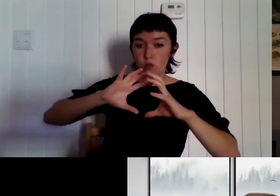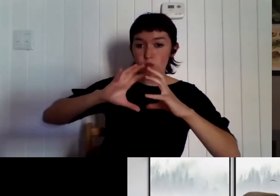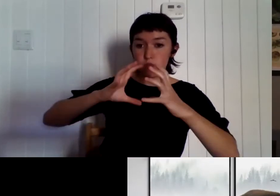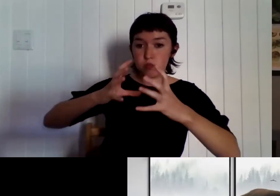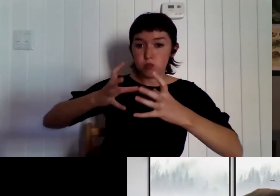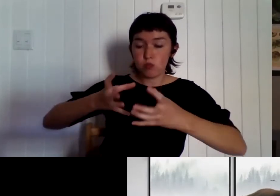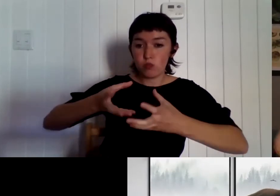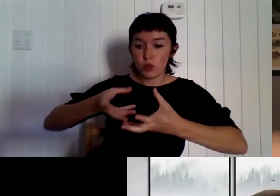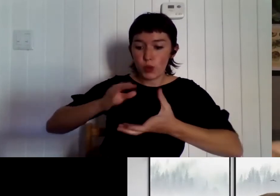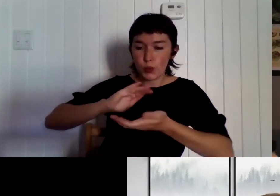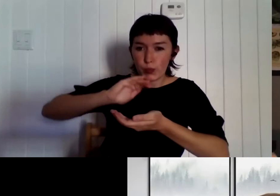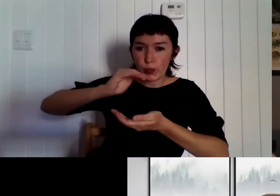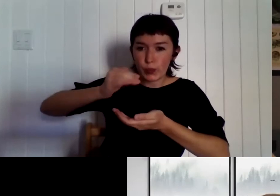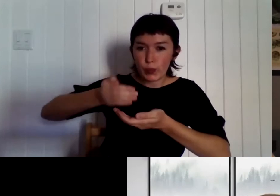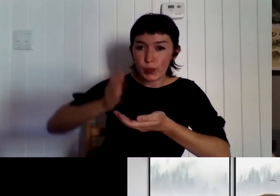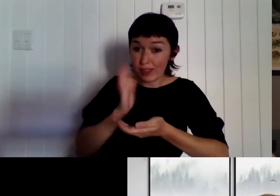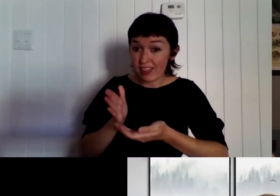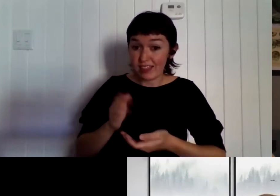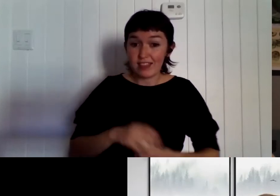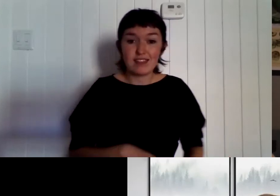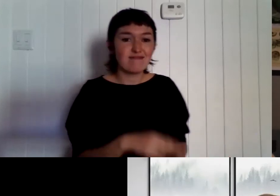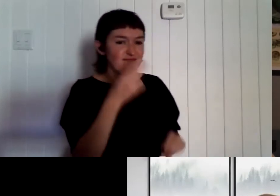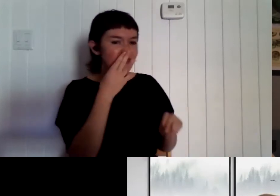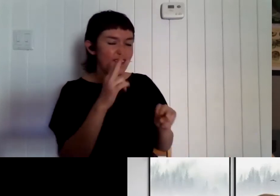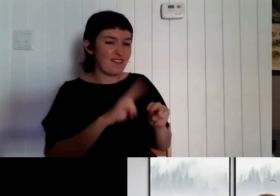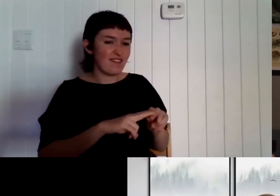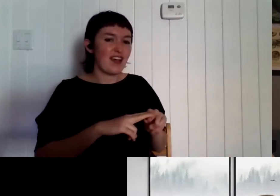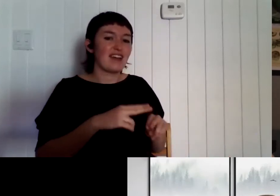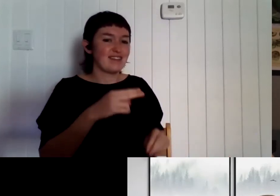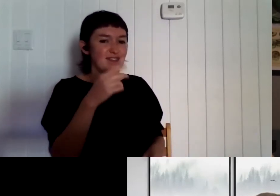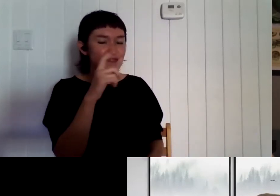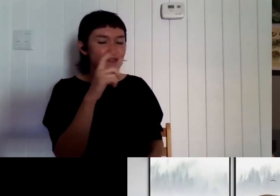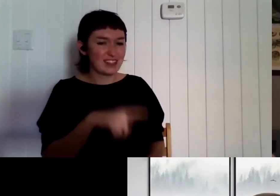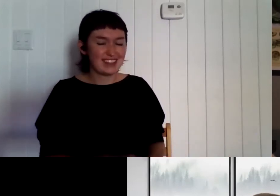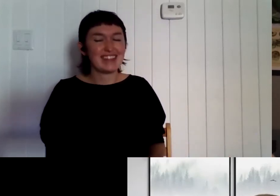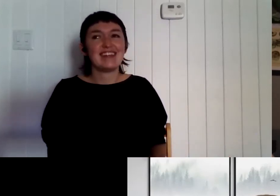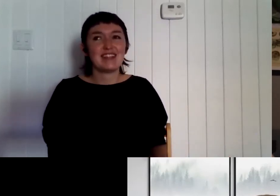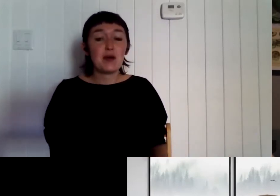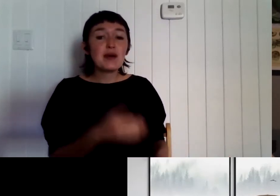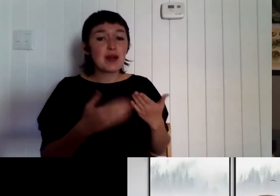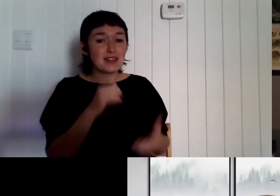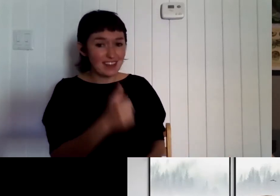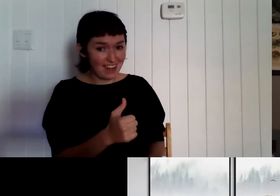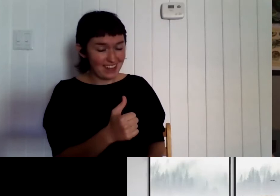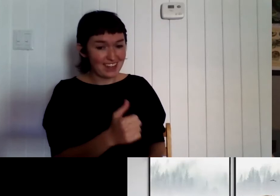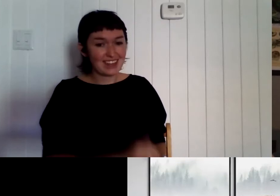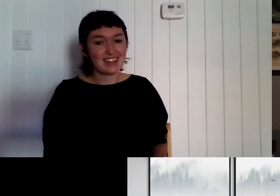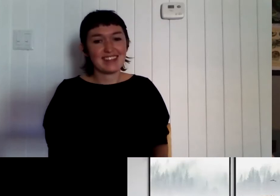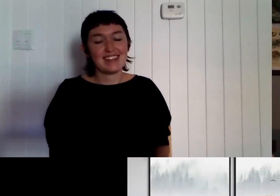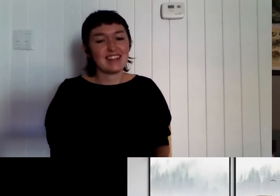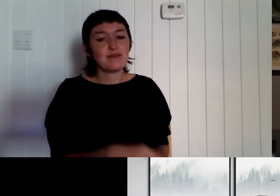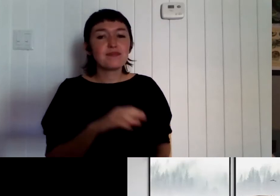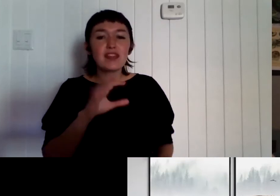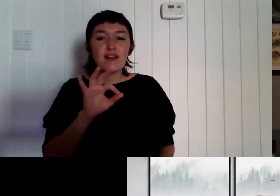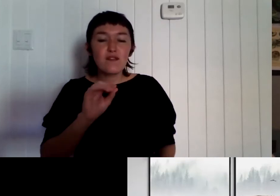That is a fun question. And I would say probably not. It's those folds that we're talking